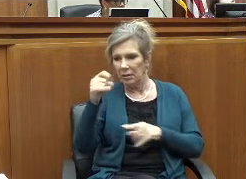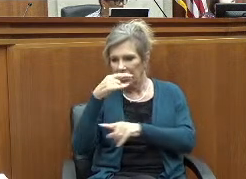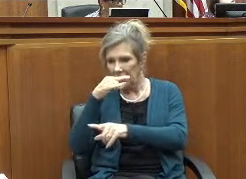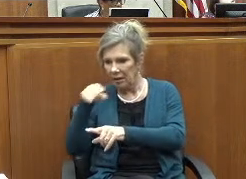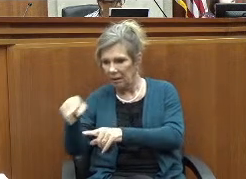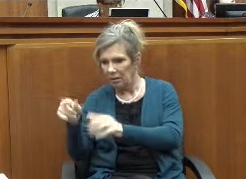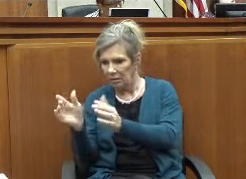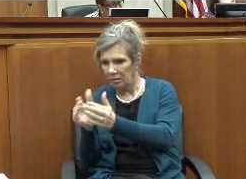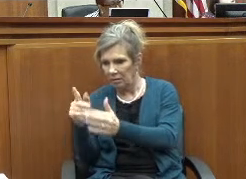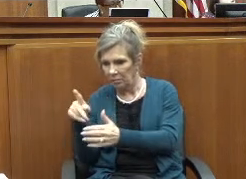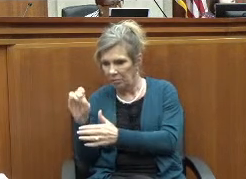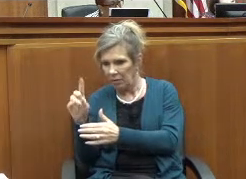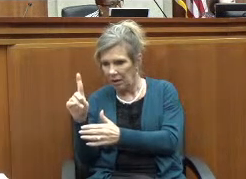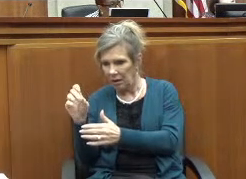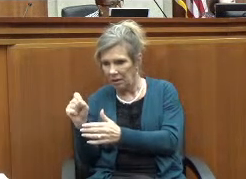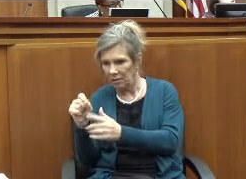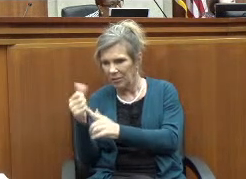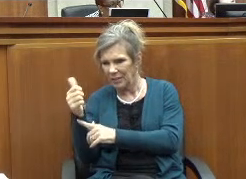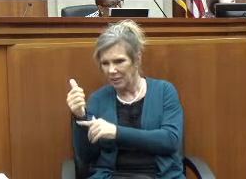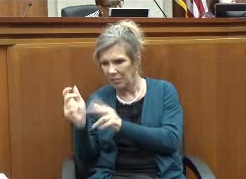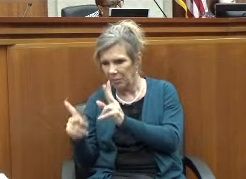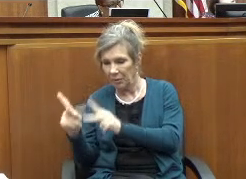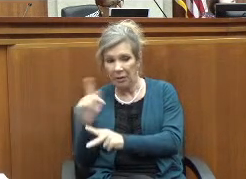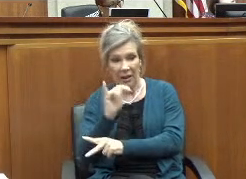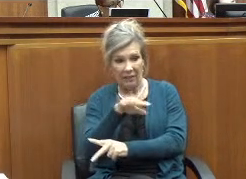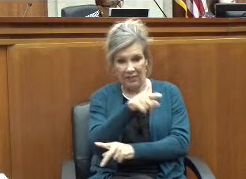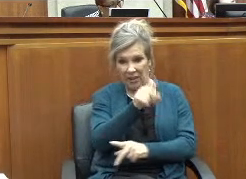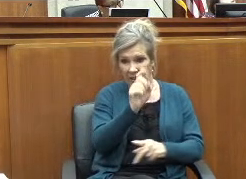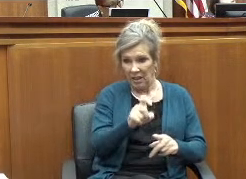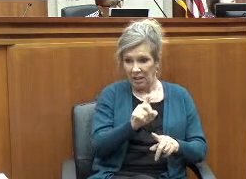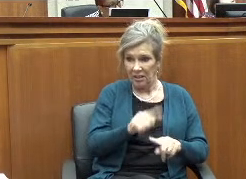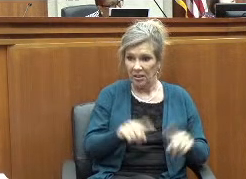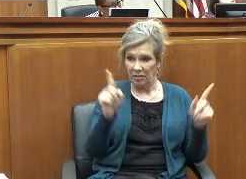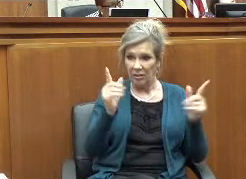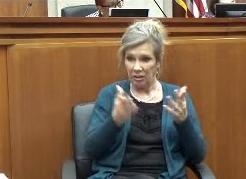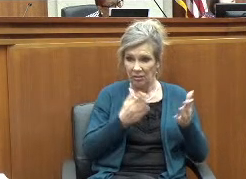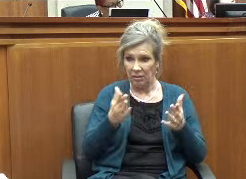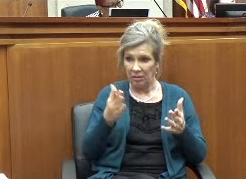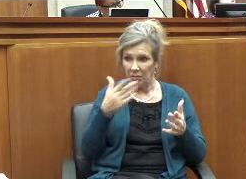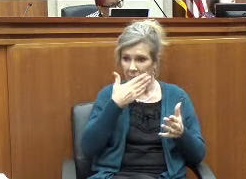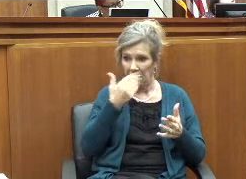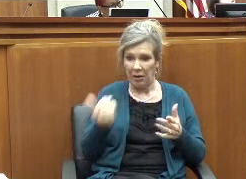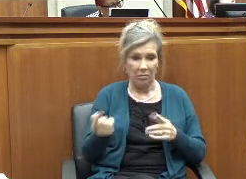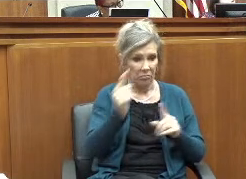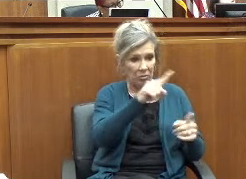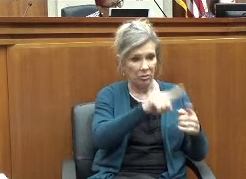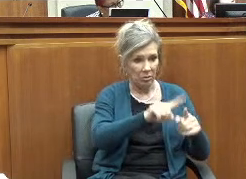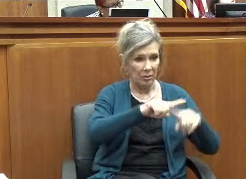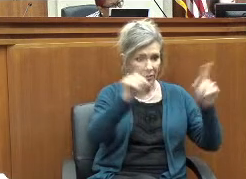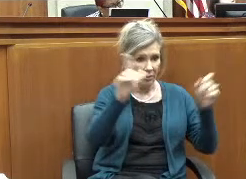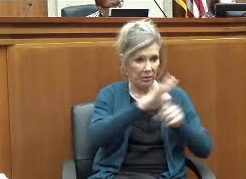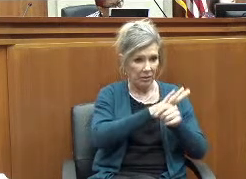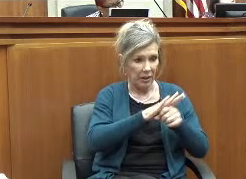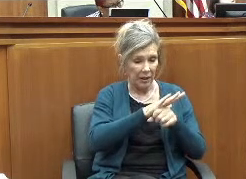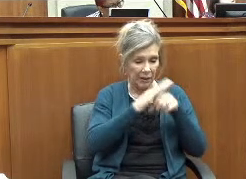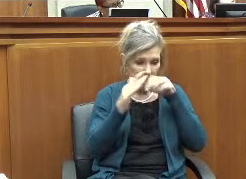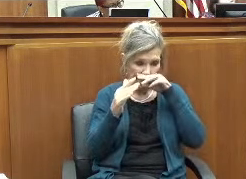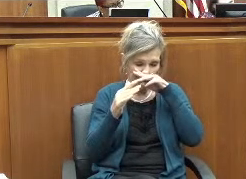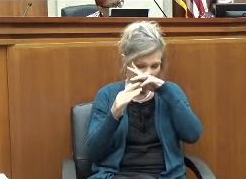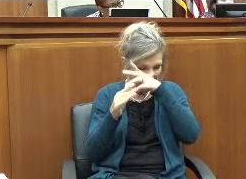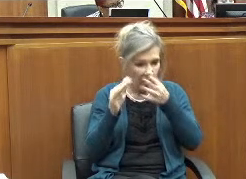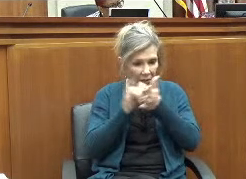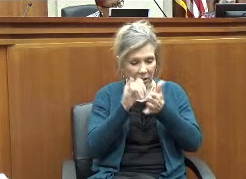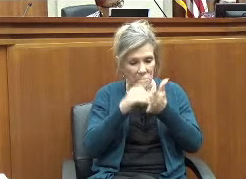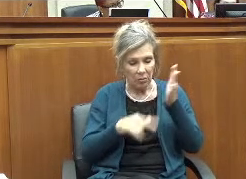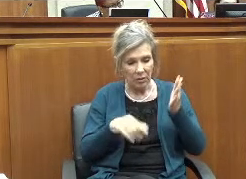need certain services, it's best to have them placed in a different setting. That's what our special education directors do every day. You work